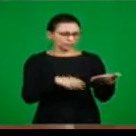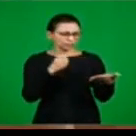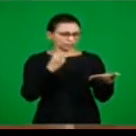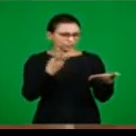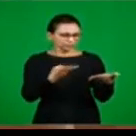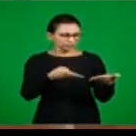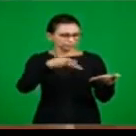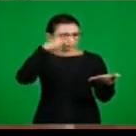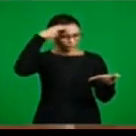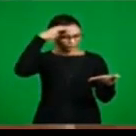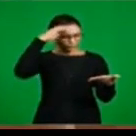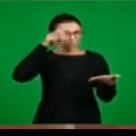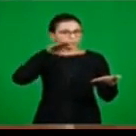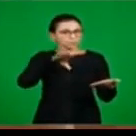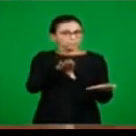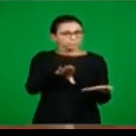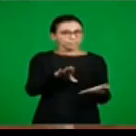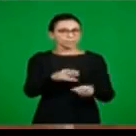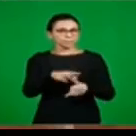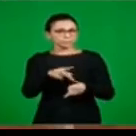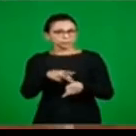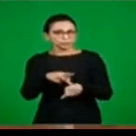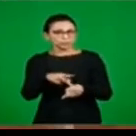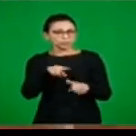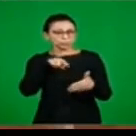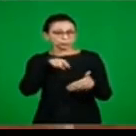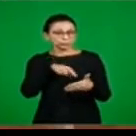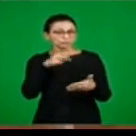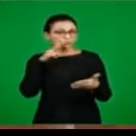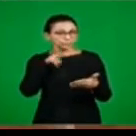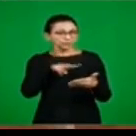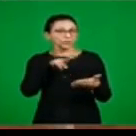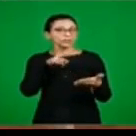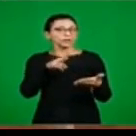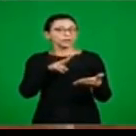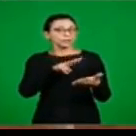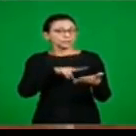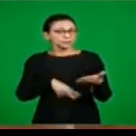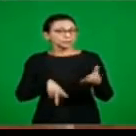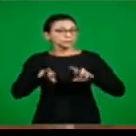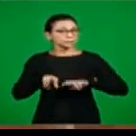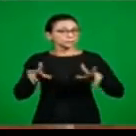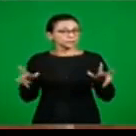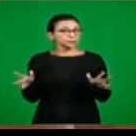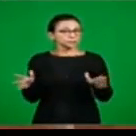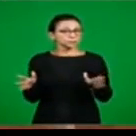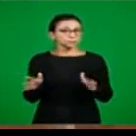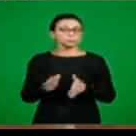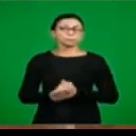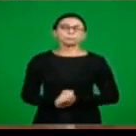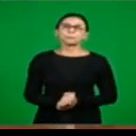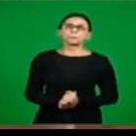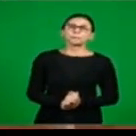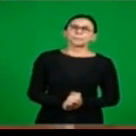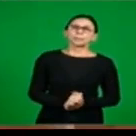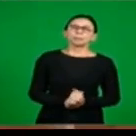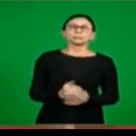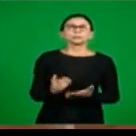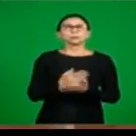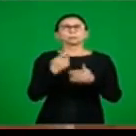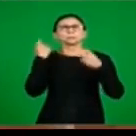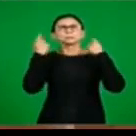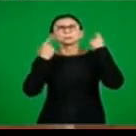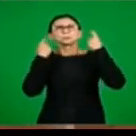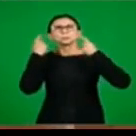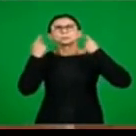The word is read is one thing. The word is lived is something else. And there's a great concern that has